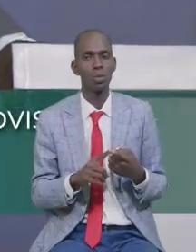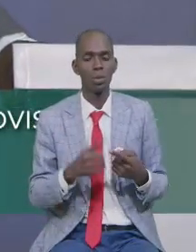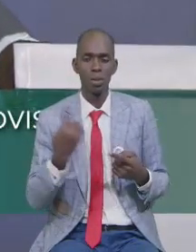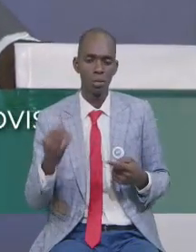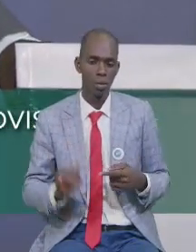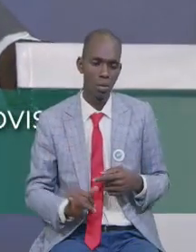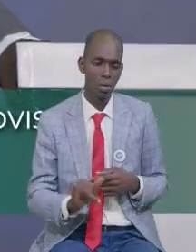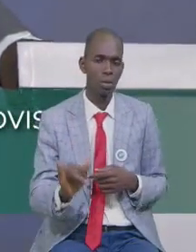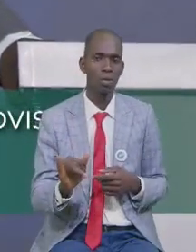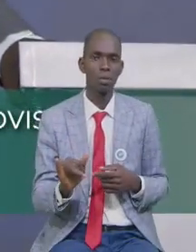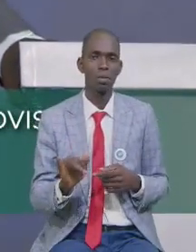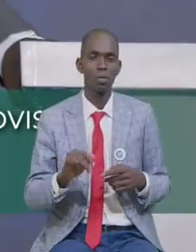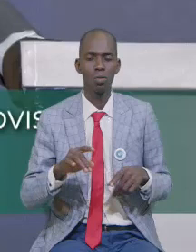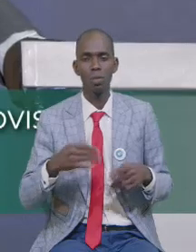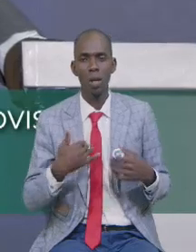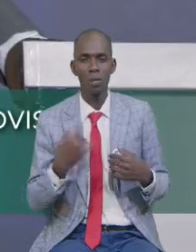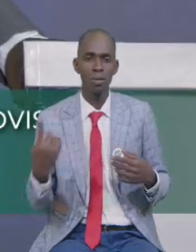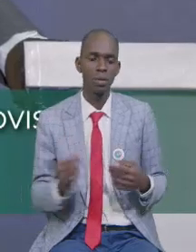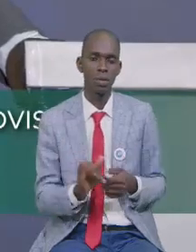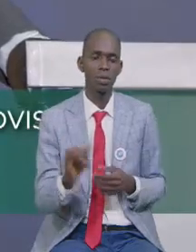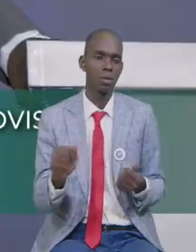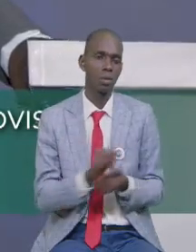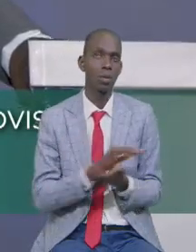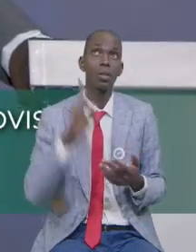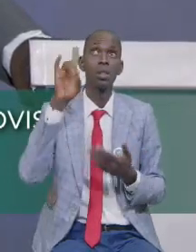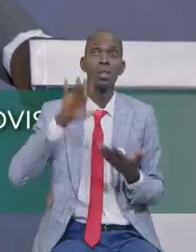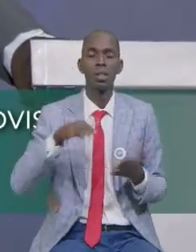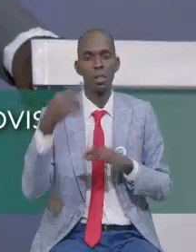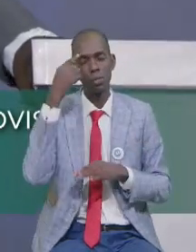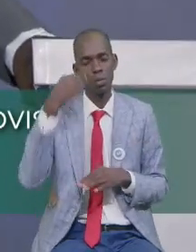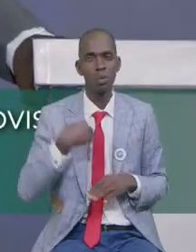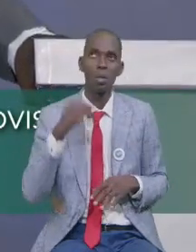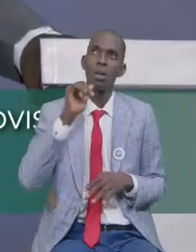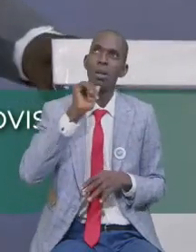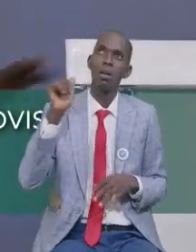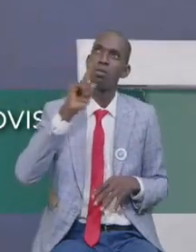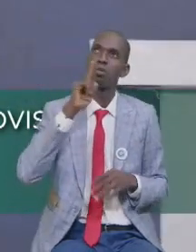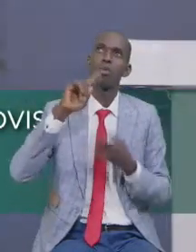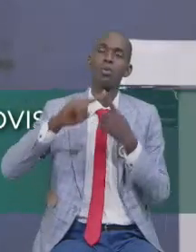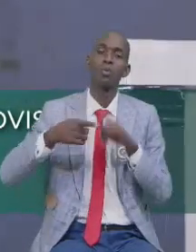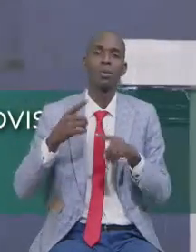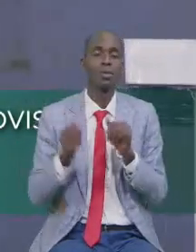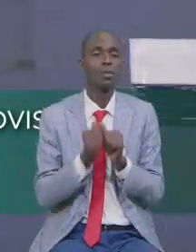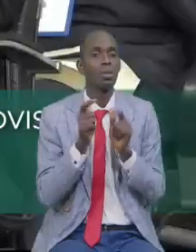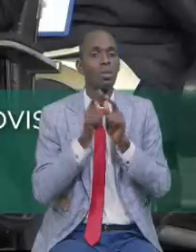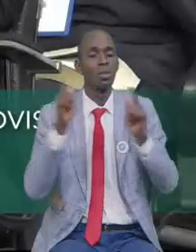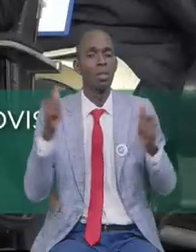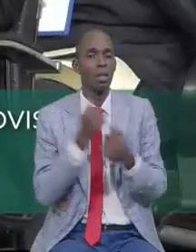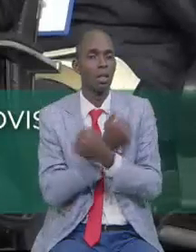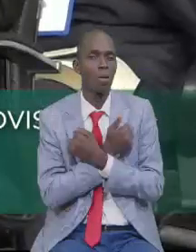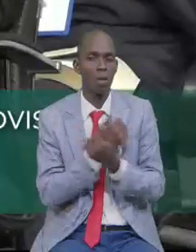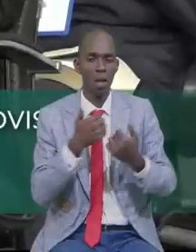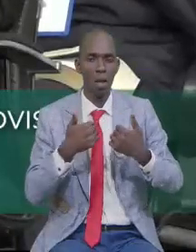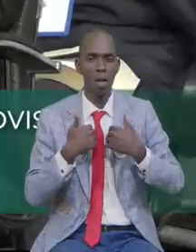damage, damnation. And he died for me, a friend. Greater love has no man